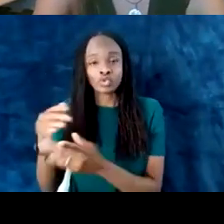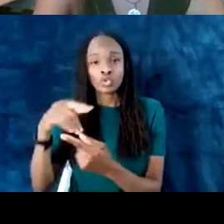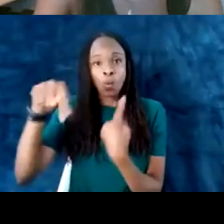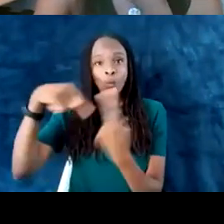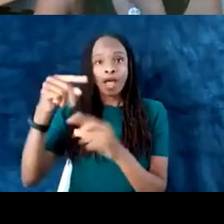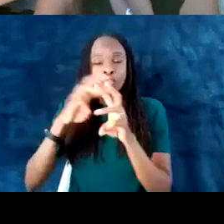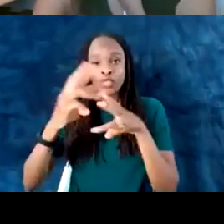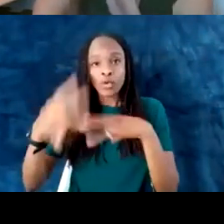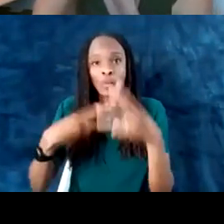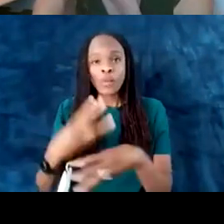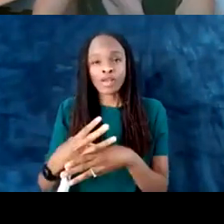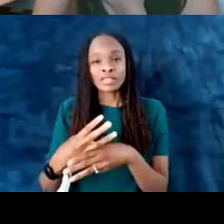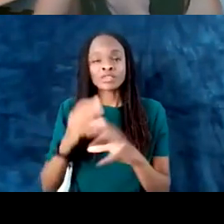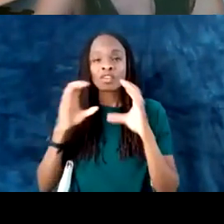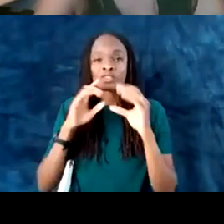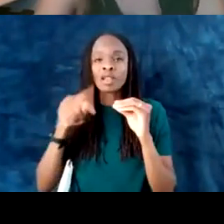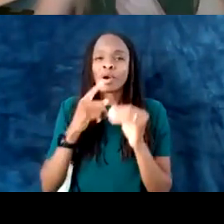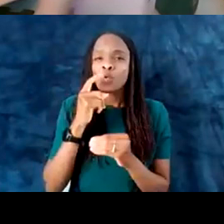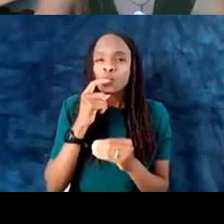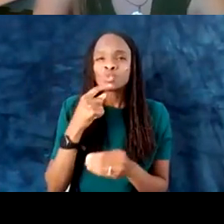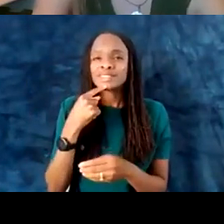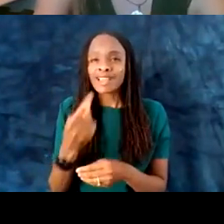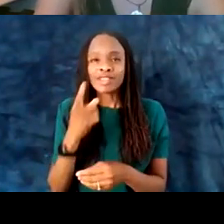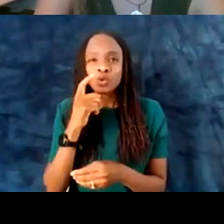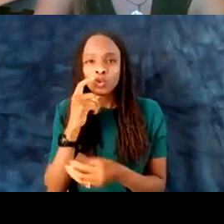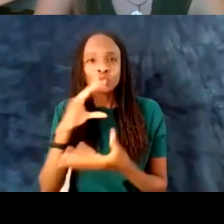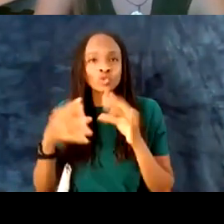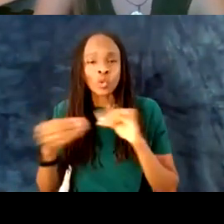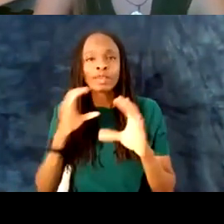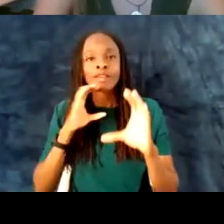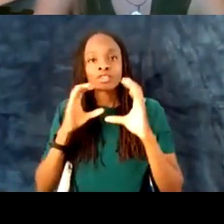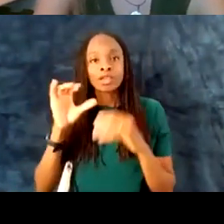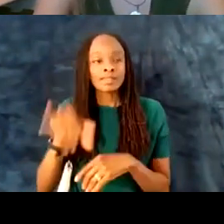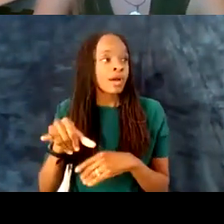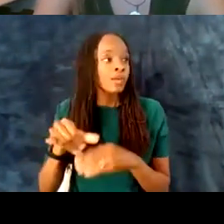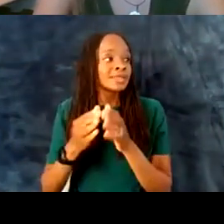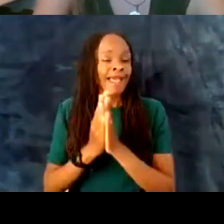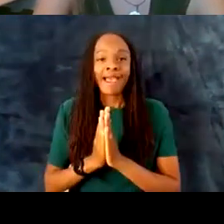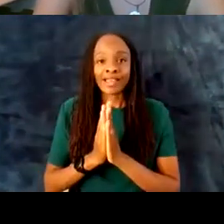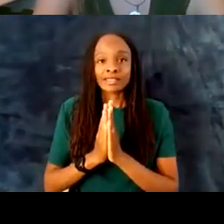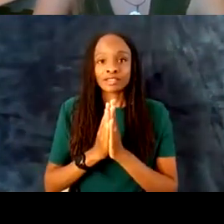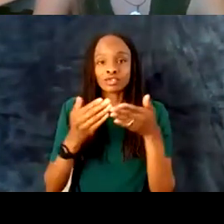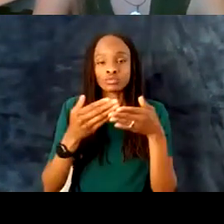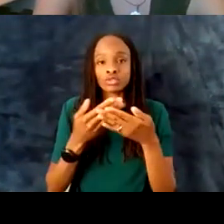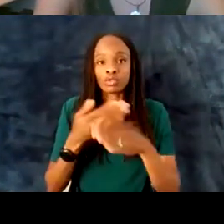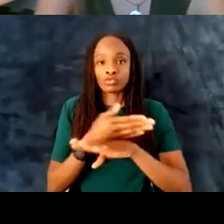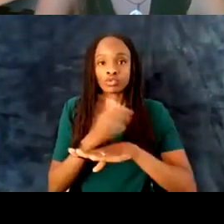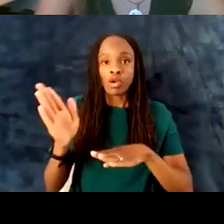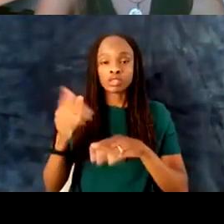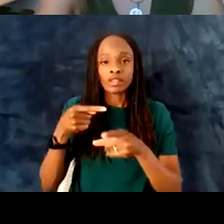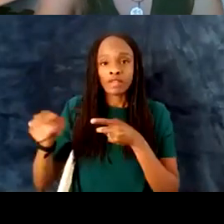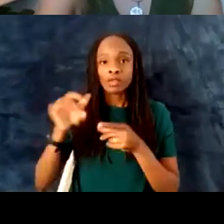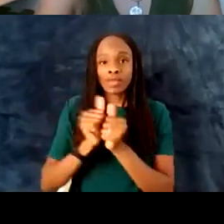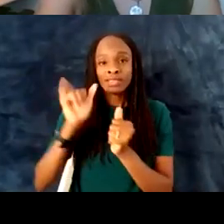world. And these were conversations around who's telling whose stories and you know, conversations that were being asked across the field. And I think in that